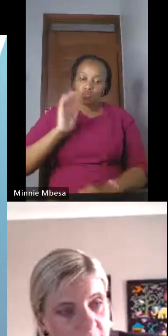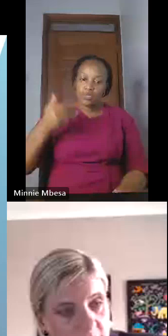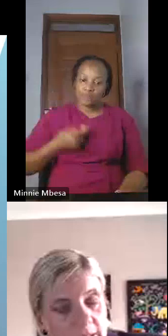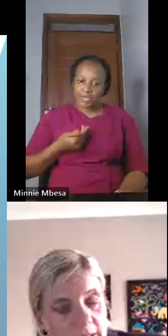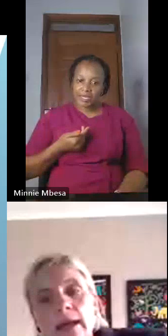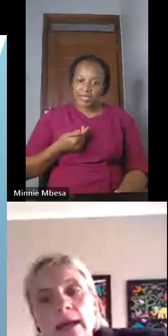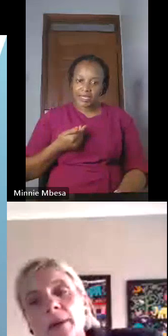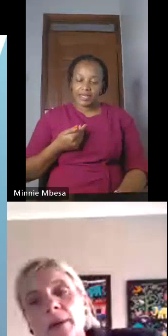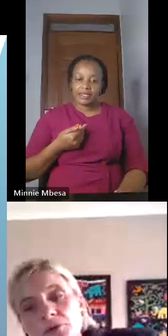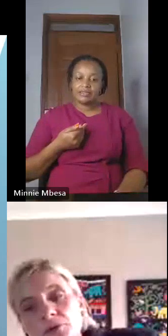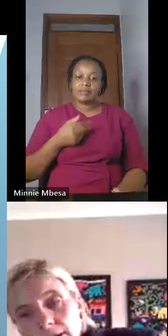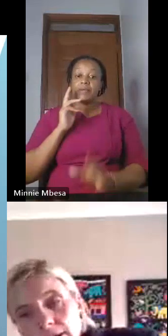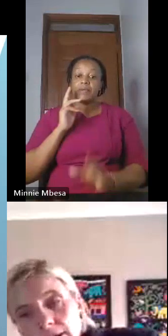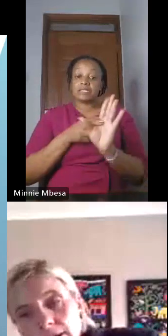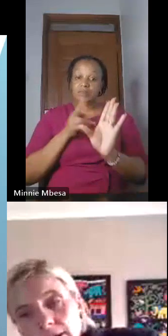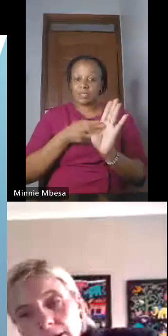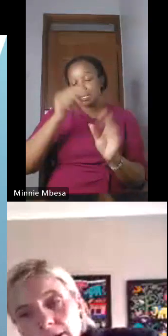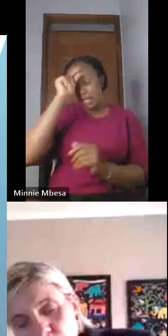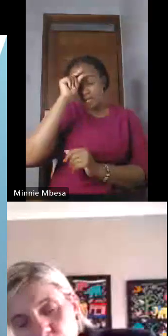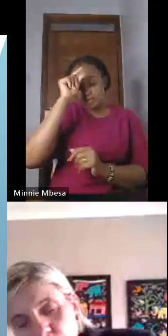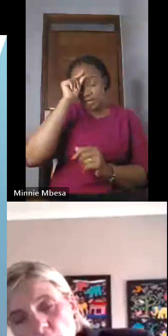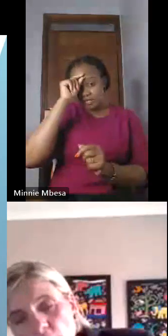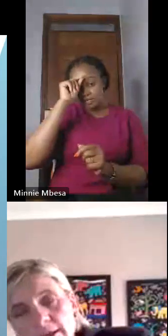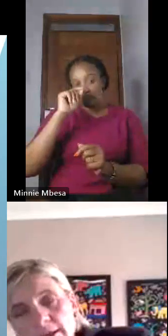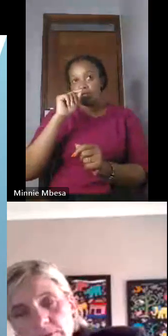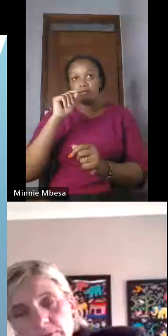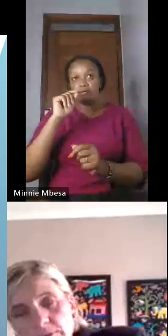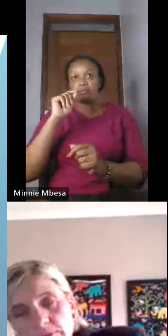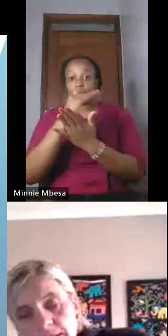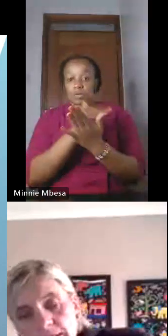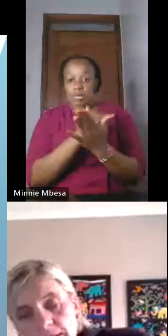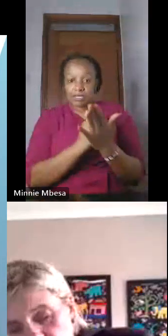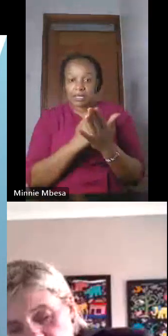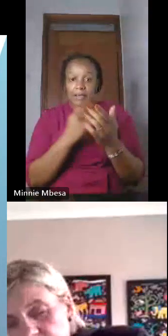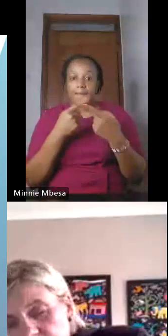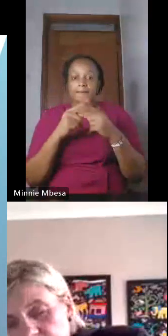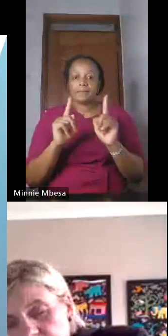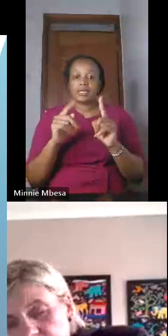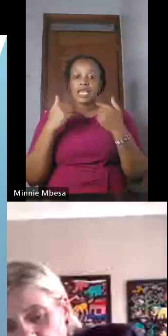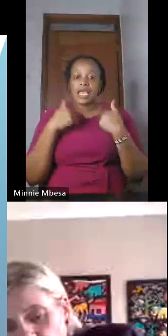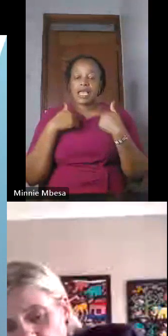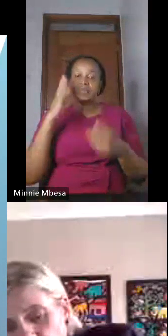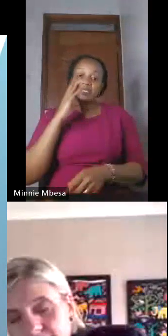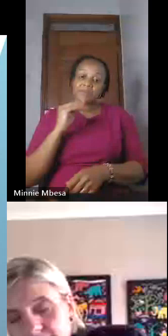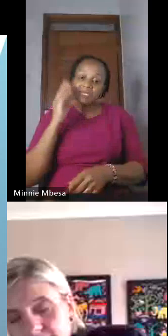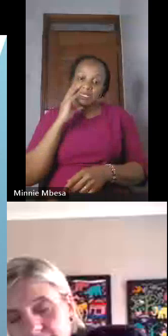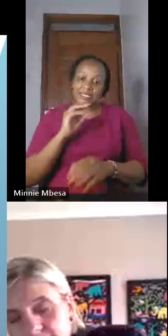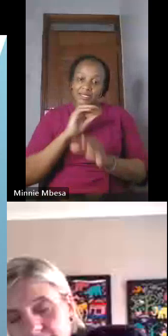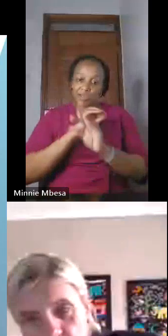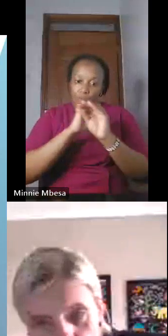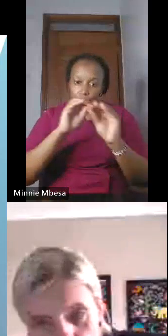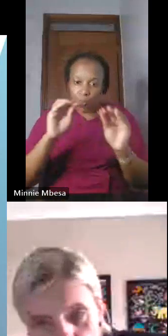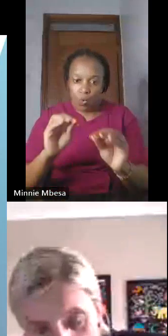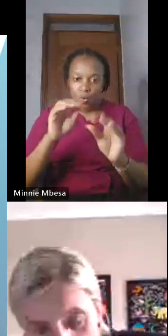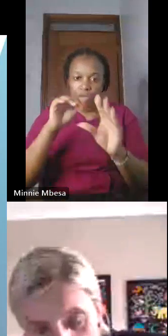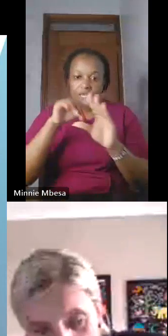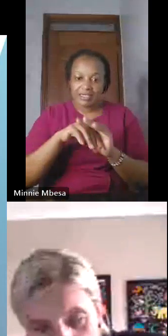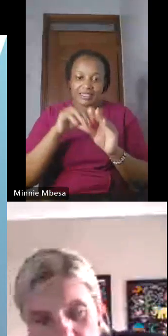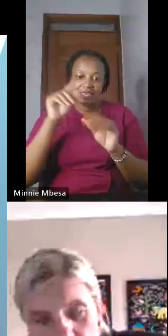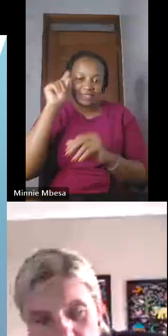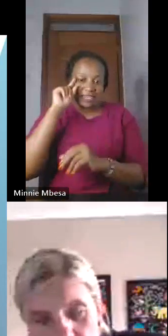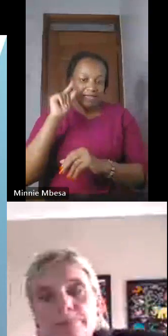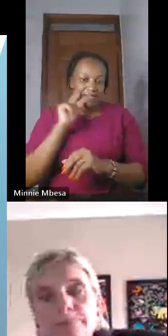is important, but you actually have no experience working in the gender or the disability or the social